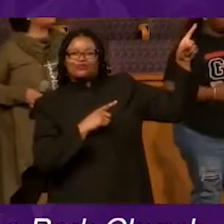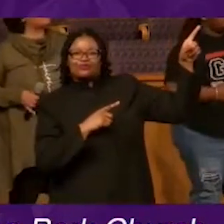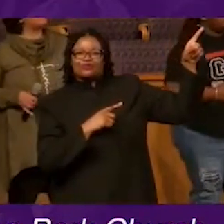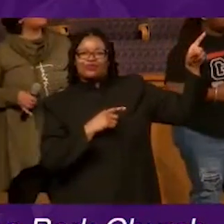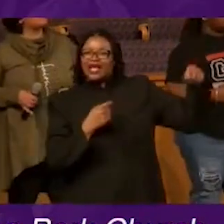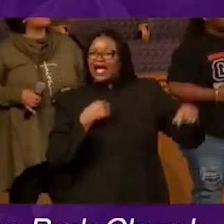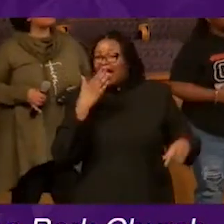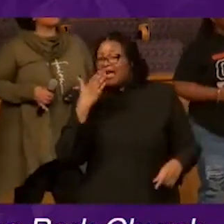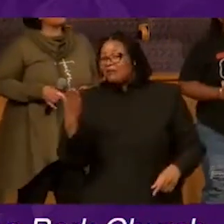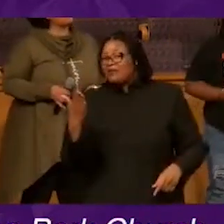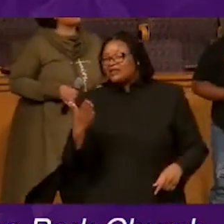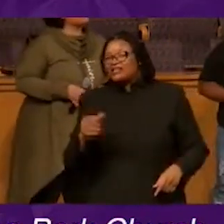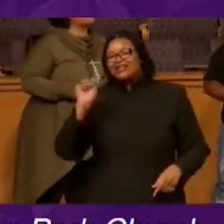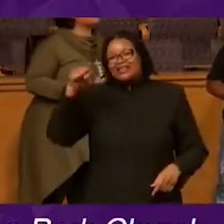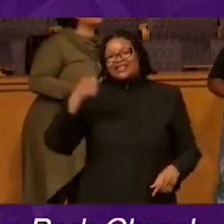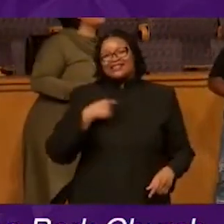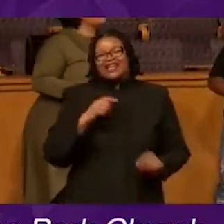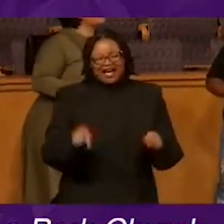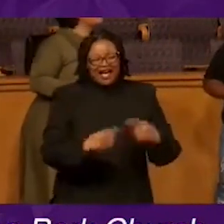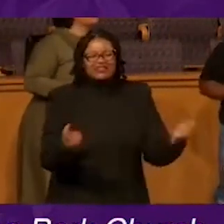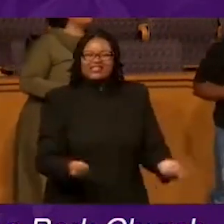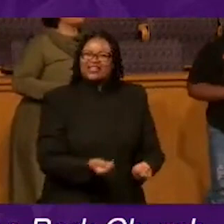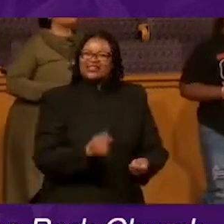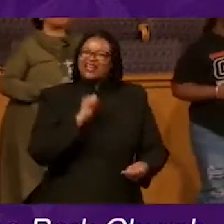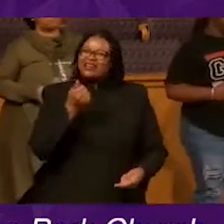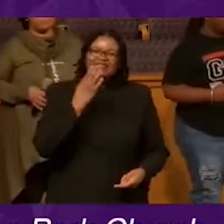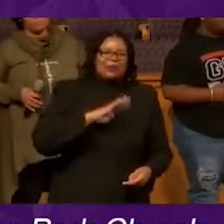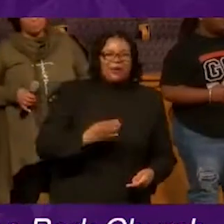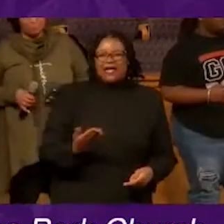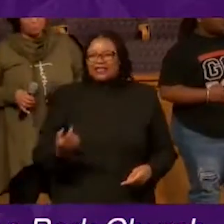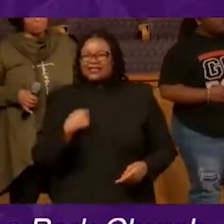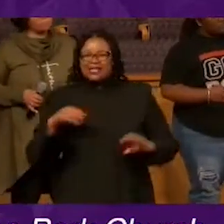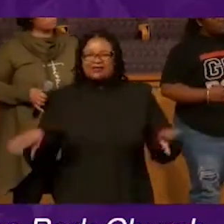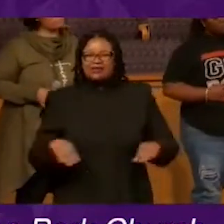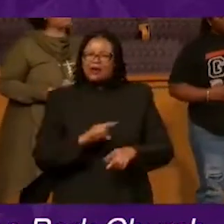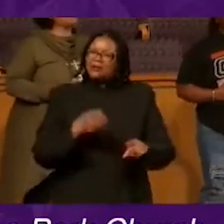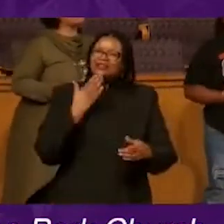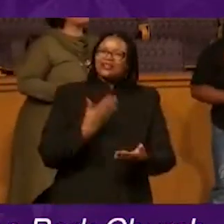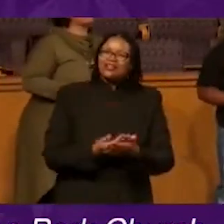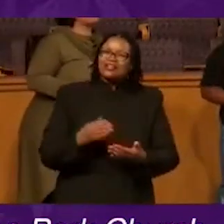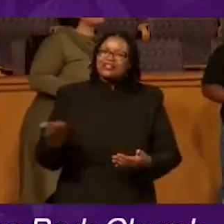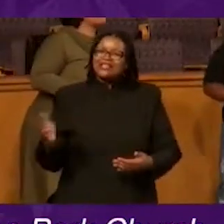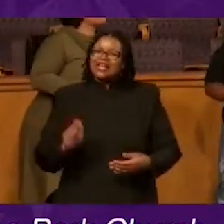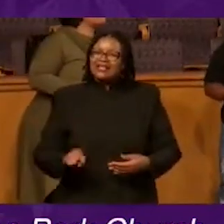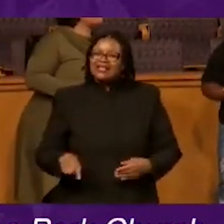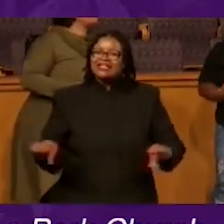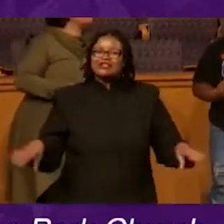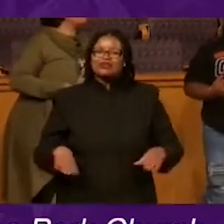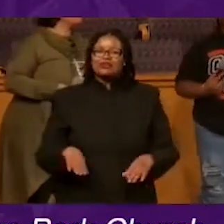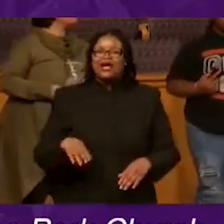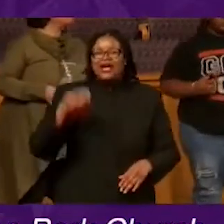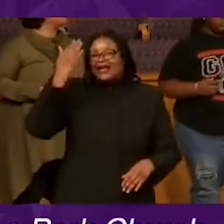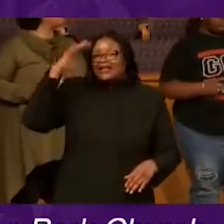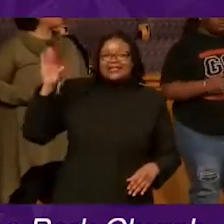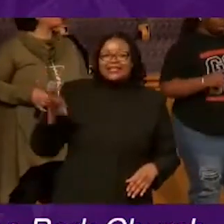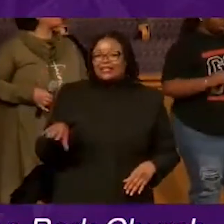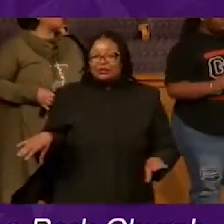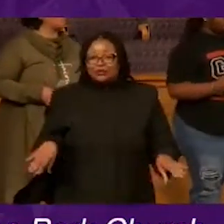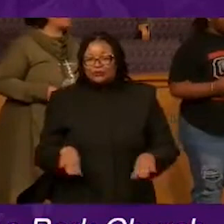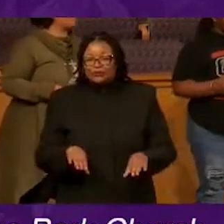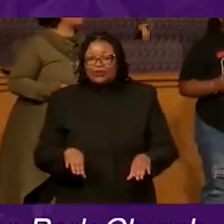I admit, yes, I have sinned. Not just bad stuff that I did, but good stuff that I should have done that I did not do. You call that sin